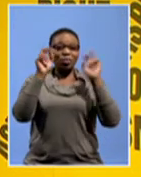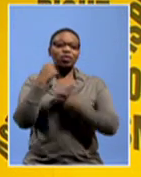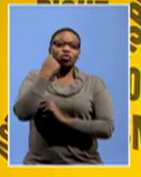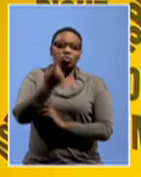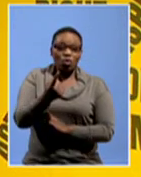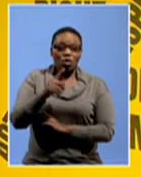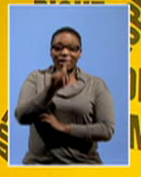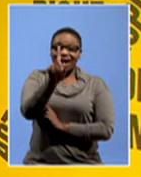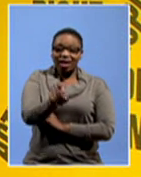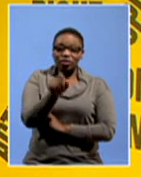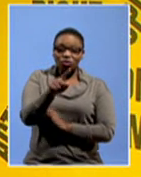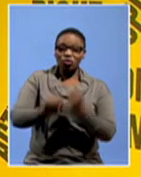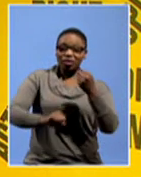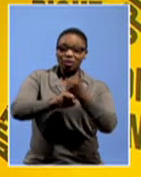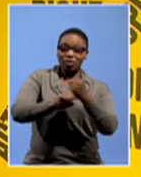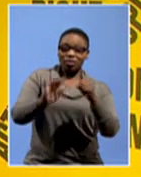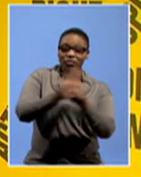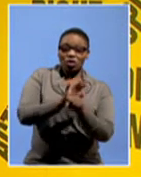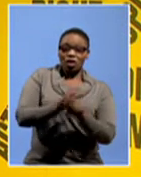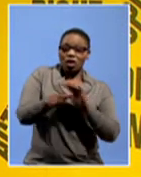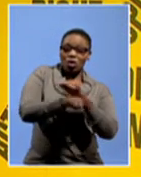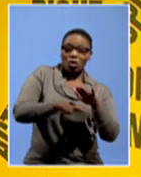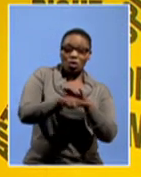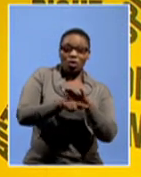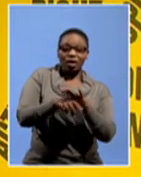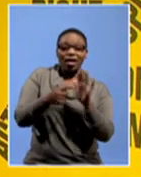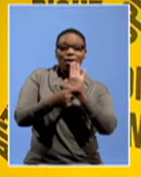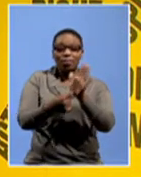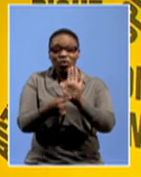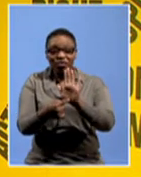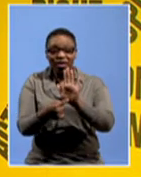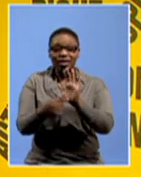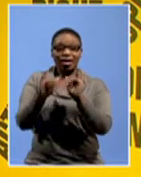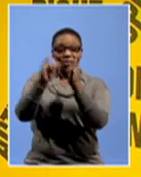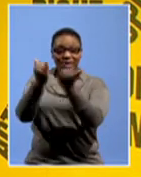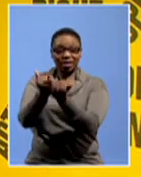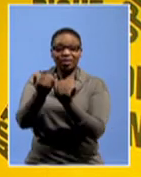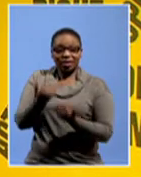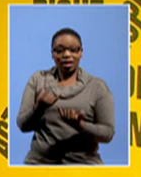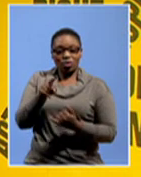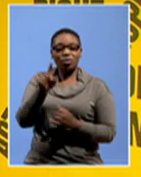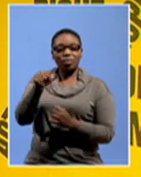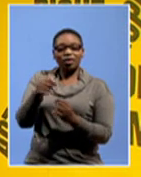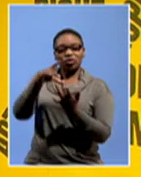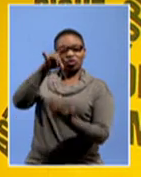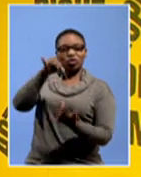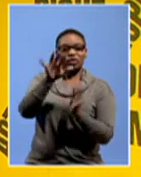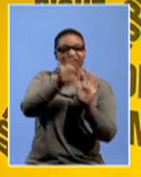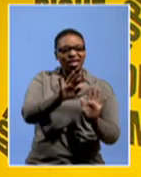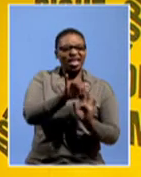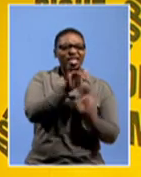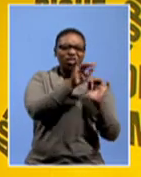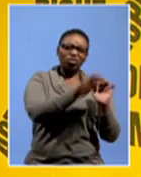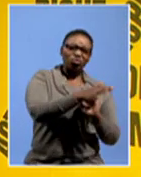you support our local film industry? That poll is now open. Again, you choose from our three colors: green, yes;